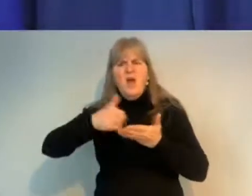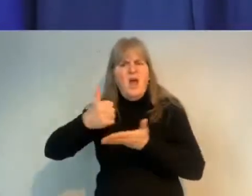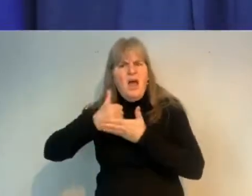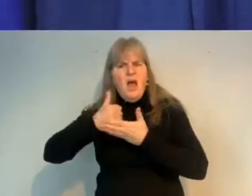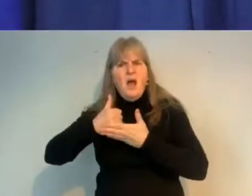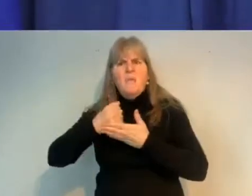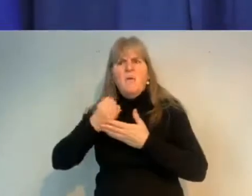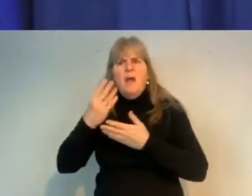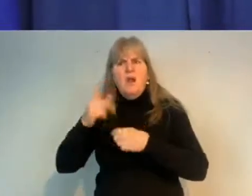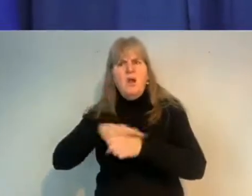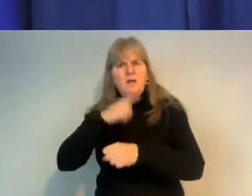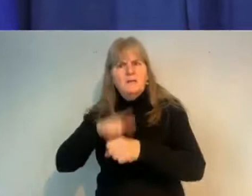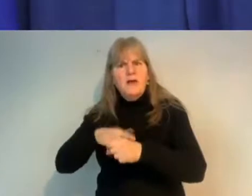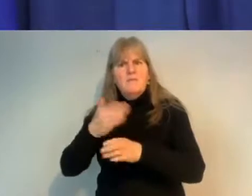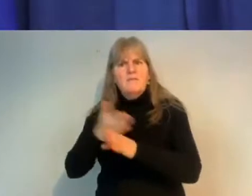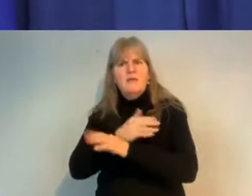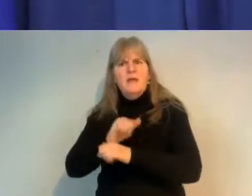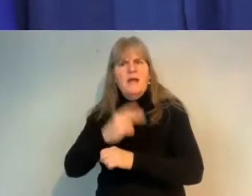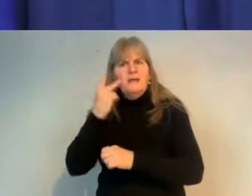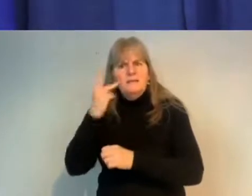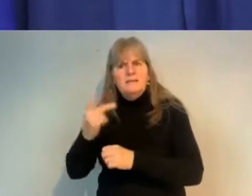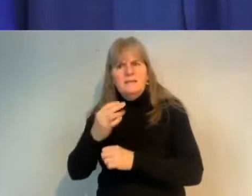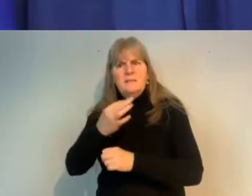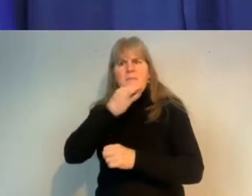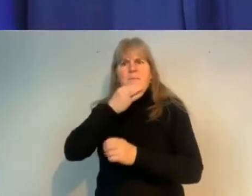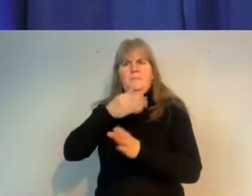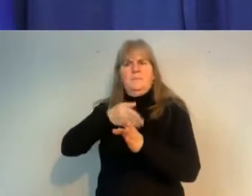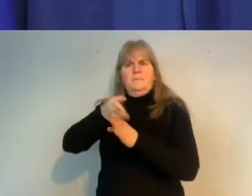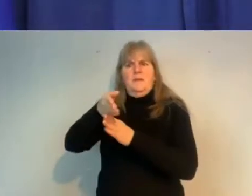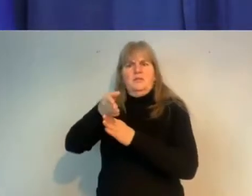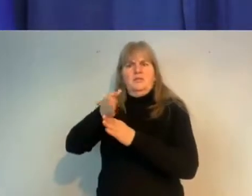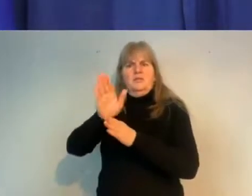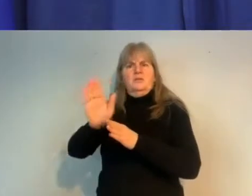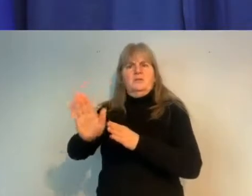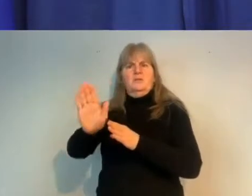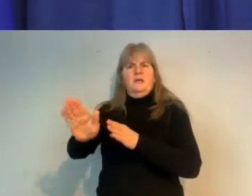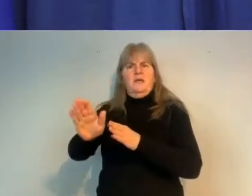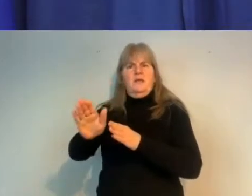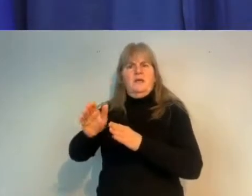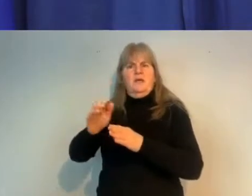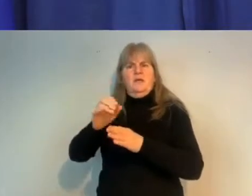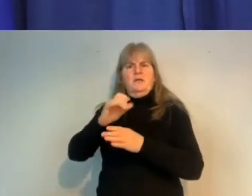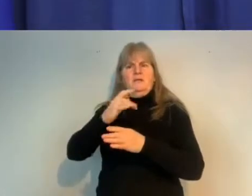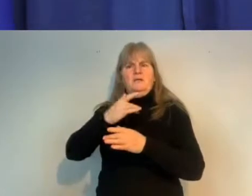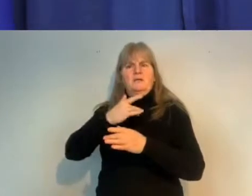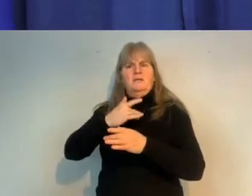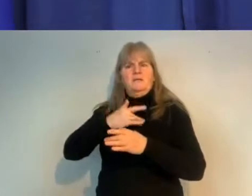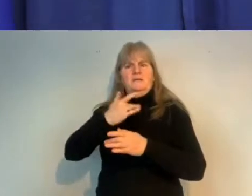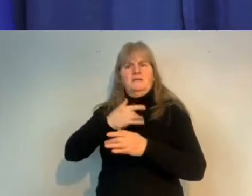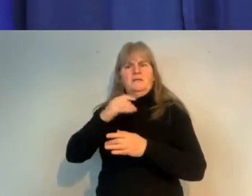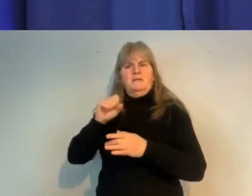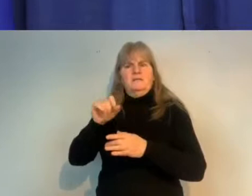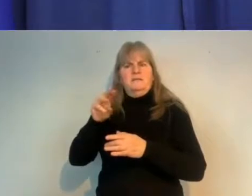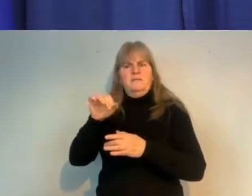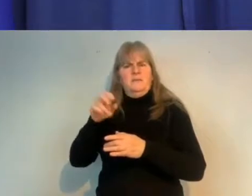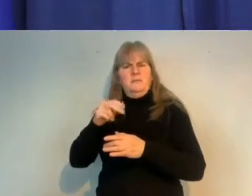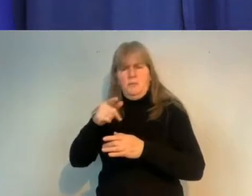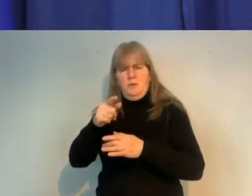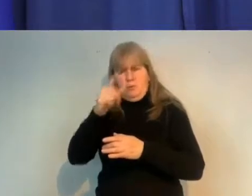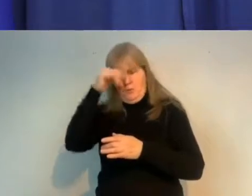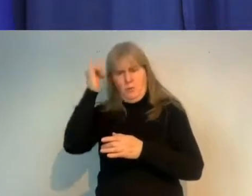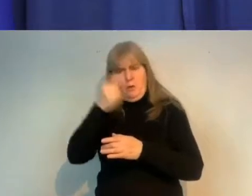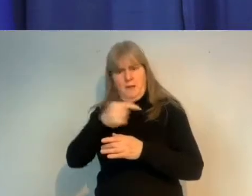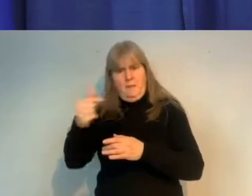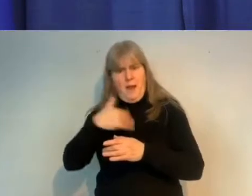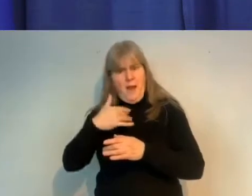they can see specialists to treat their symptoms. I'm wondering, what plans does the Yukon government have to help people with